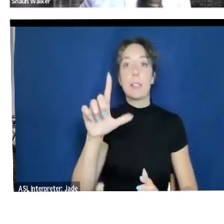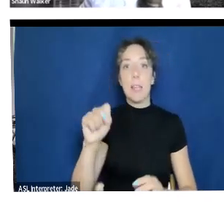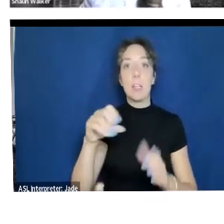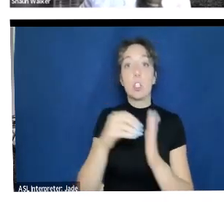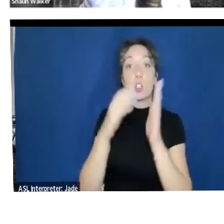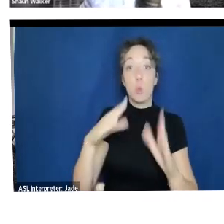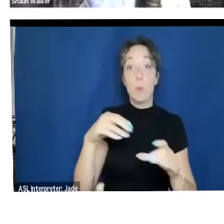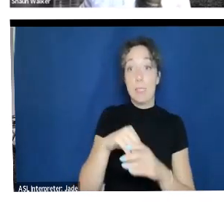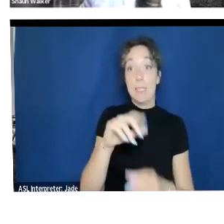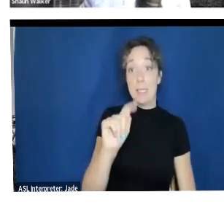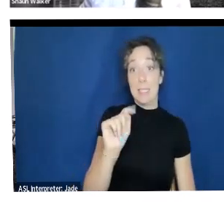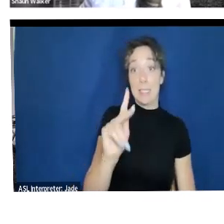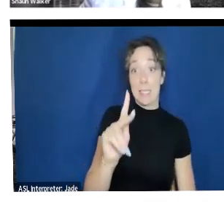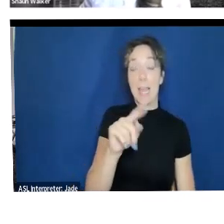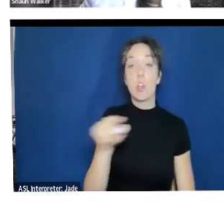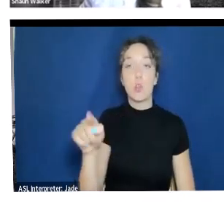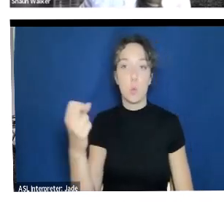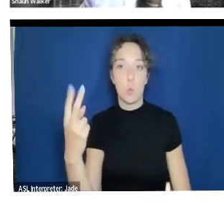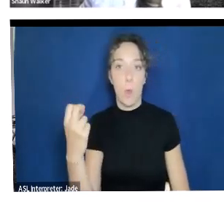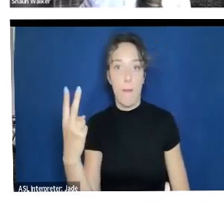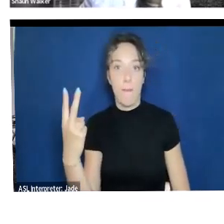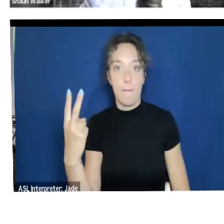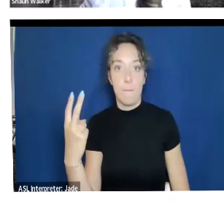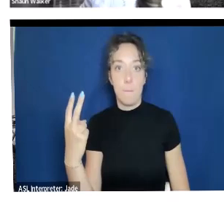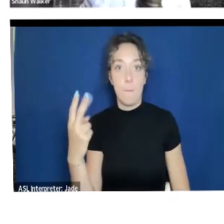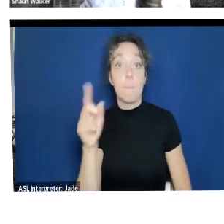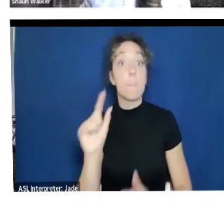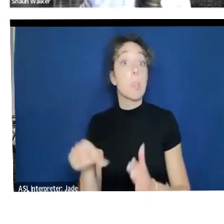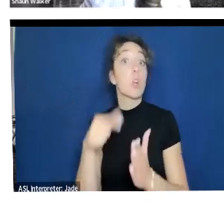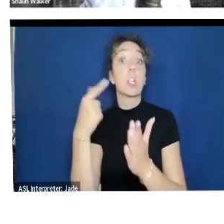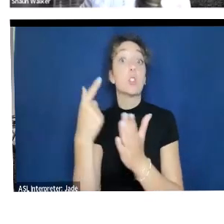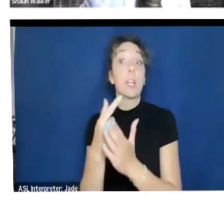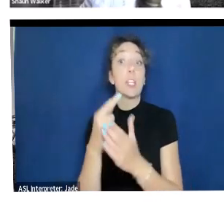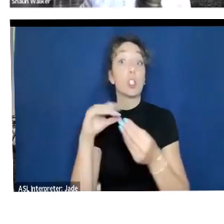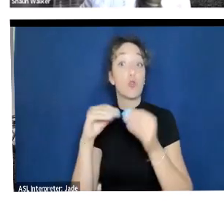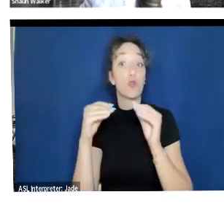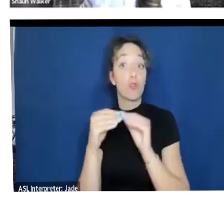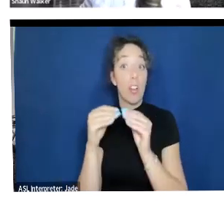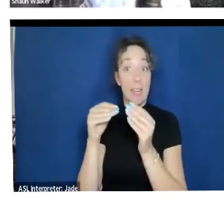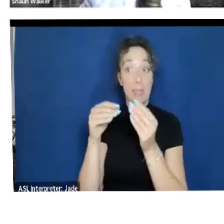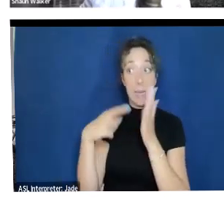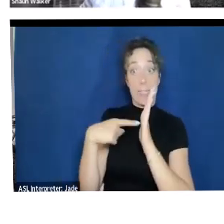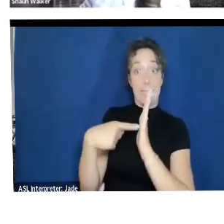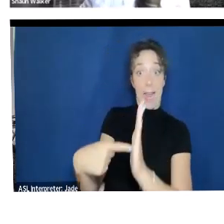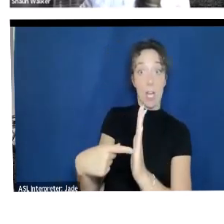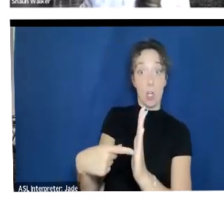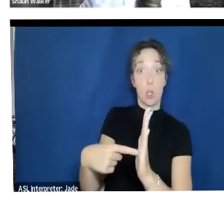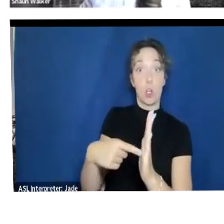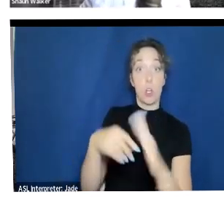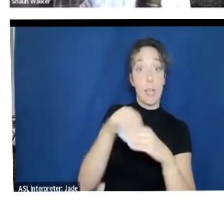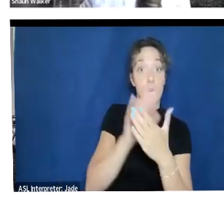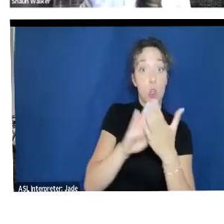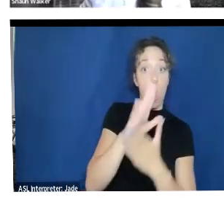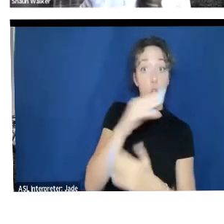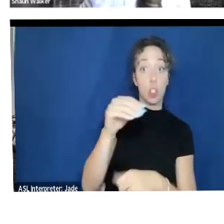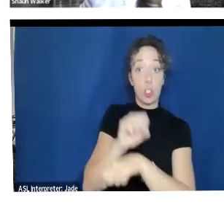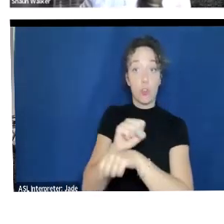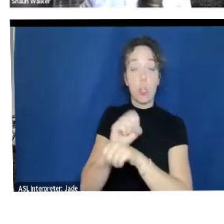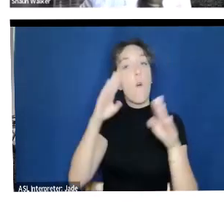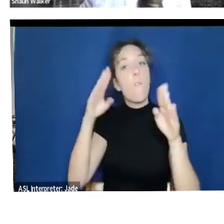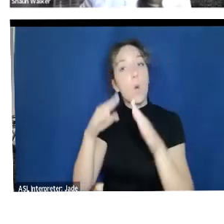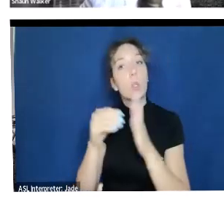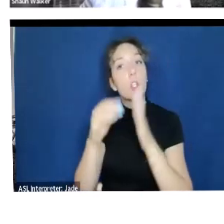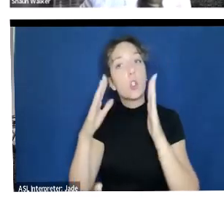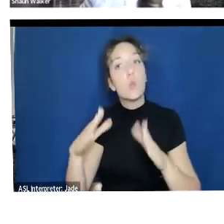12. The graduation rate indicator in college and career focuses on students within